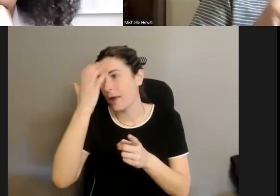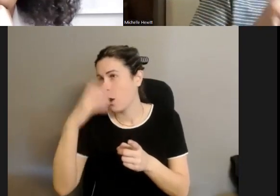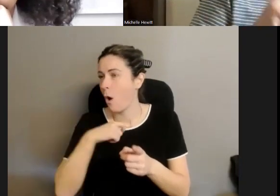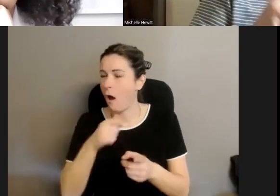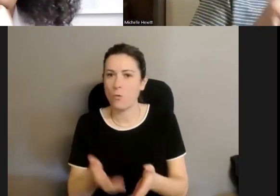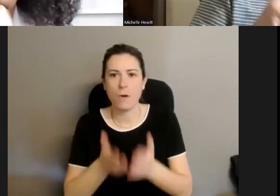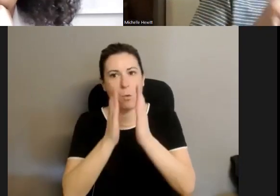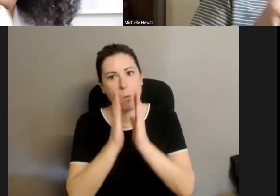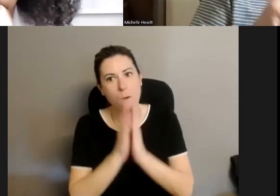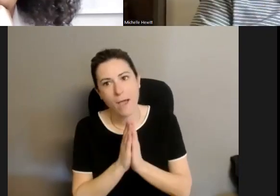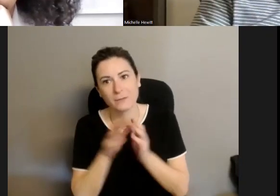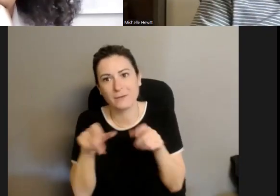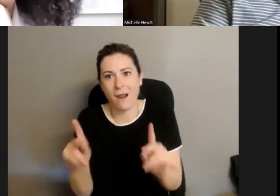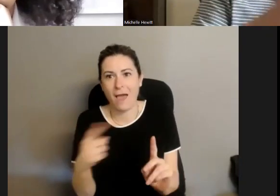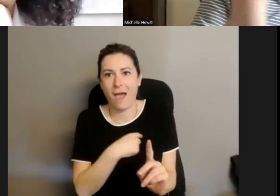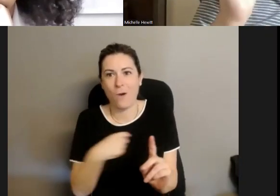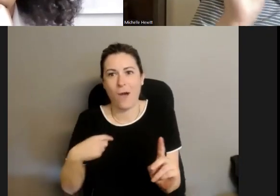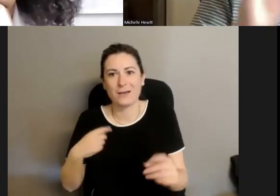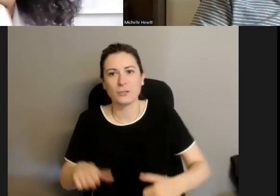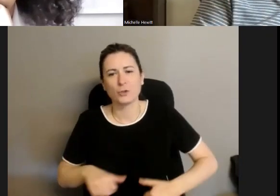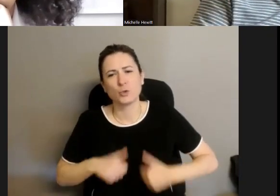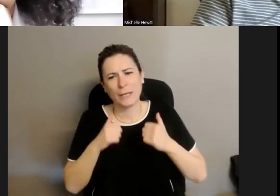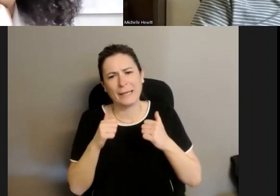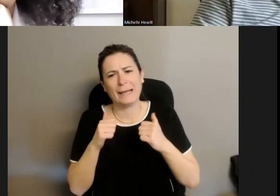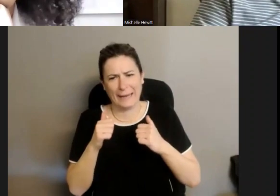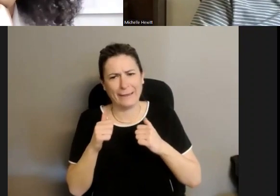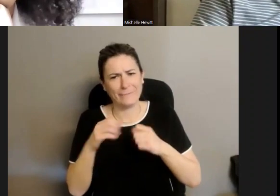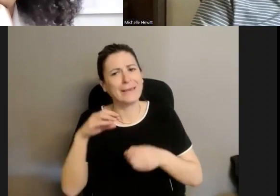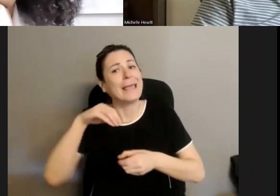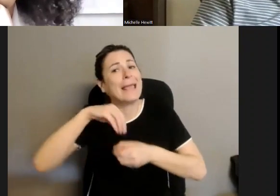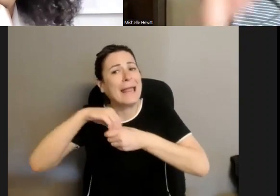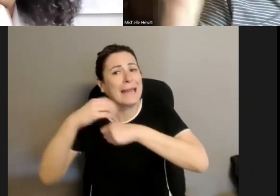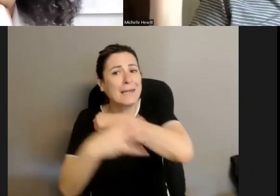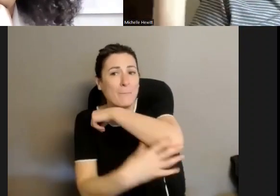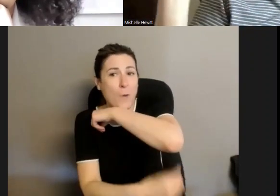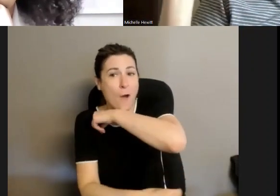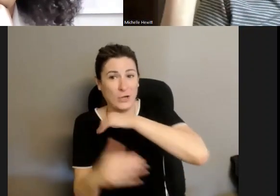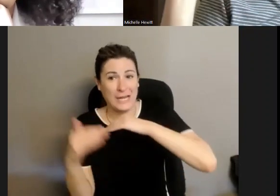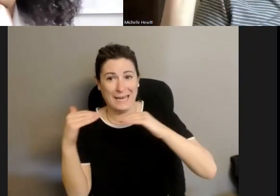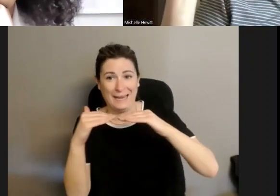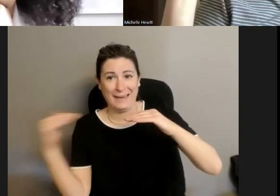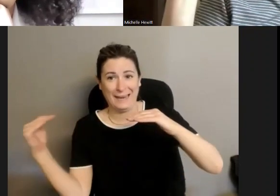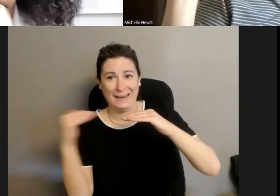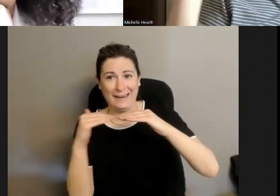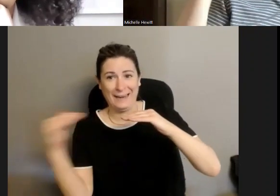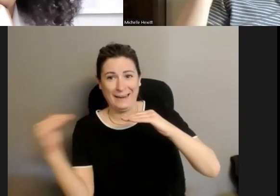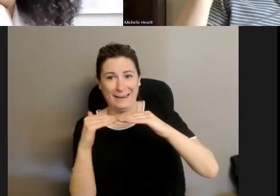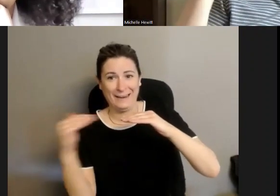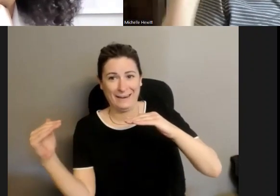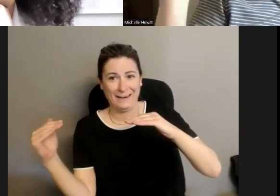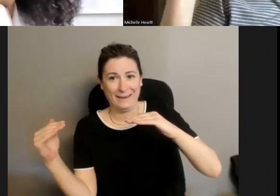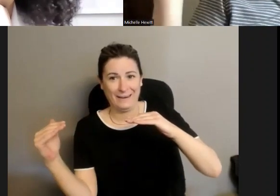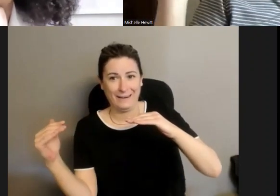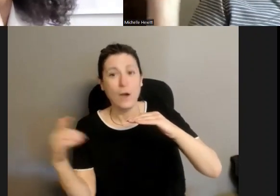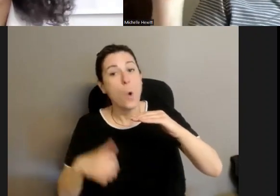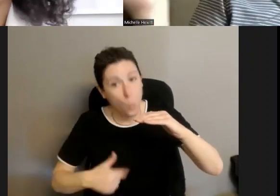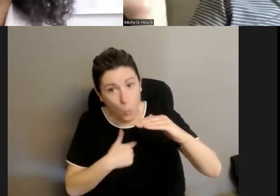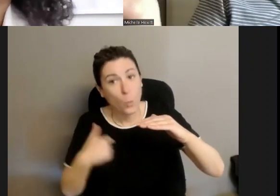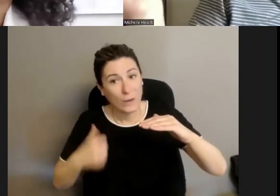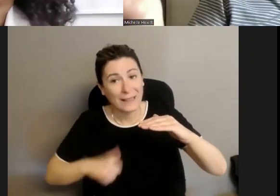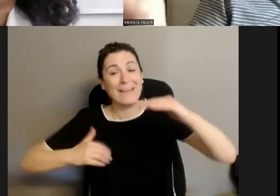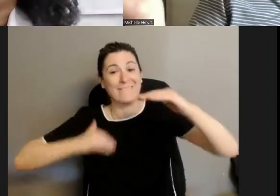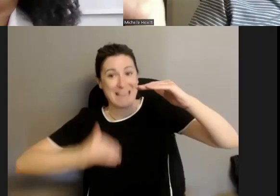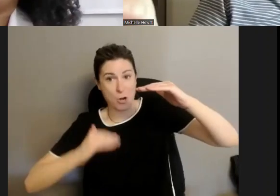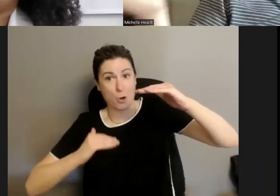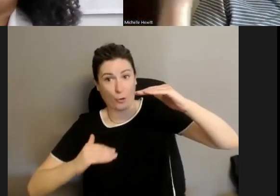here. We're not asking, you know, oh, people have heard me say this a million times, we're not asking for lollipops and rainbows. Nobody wants to live at